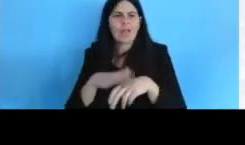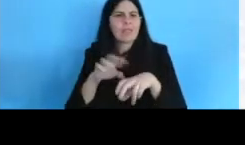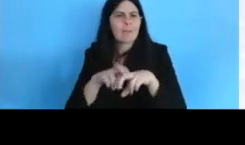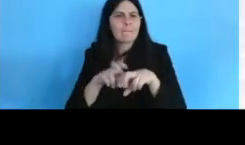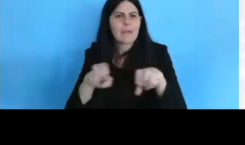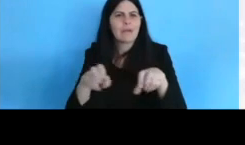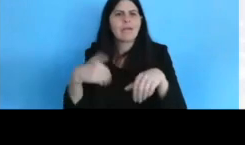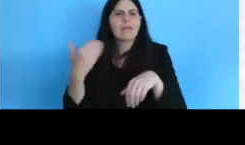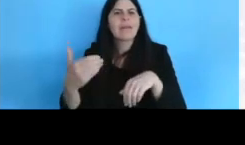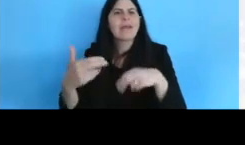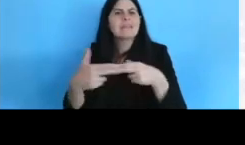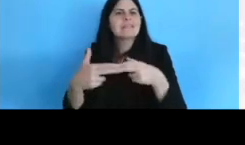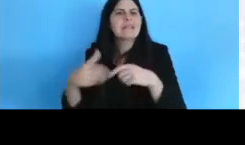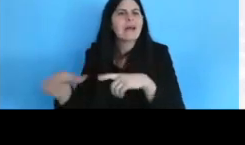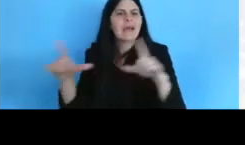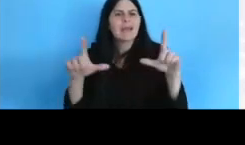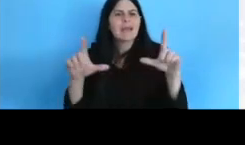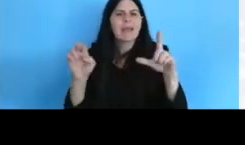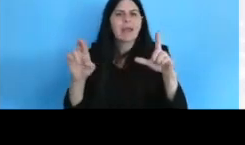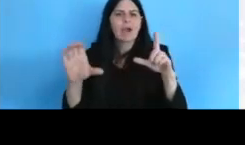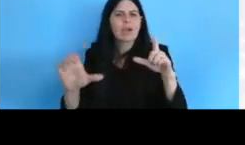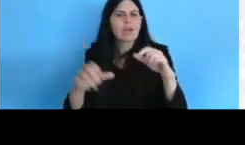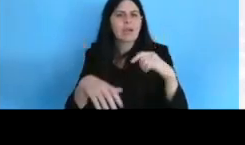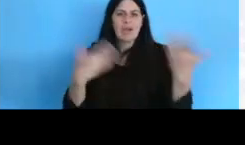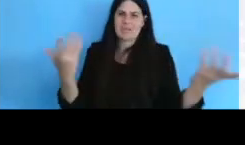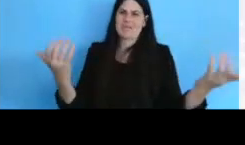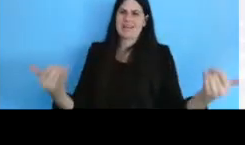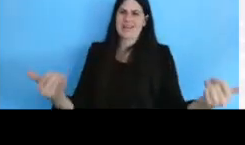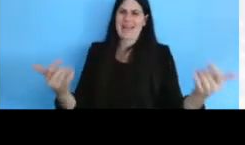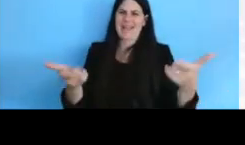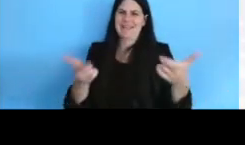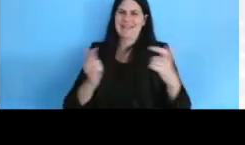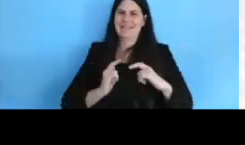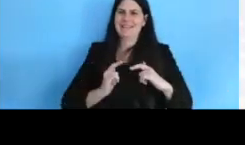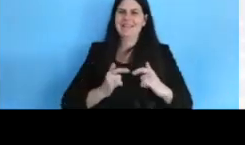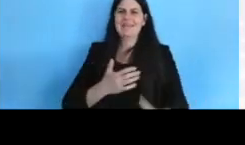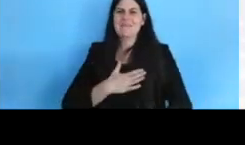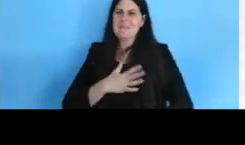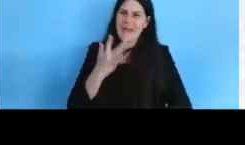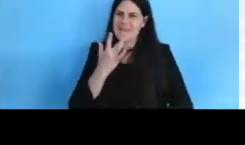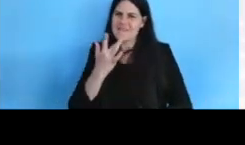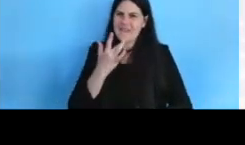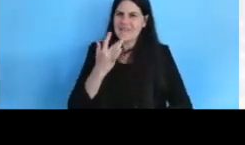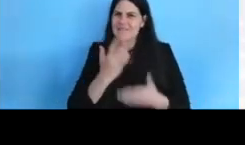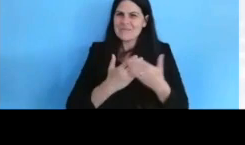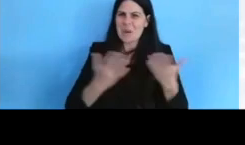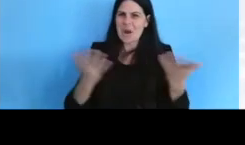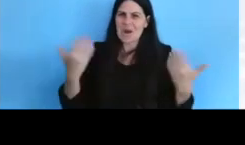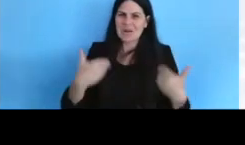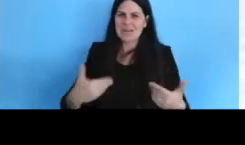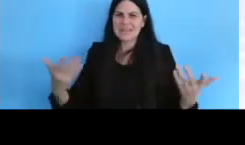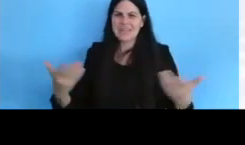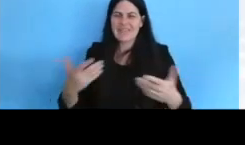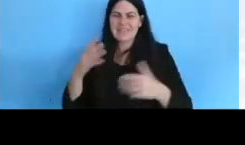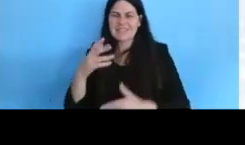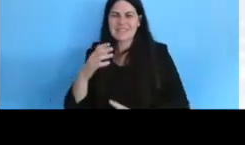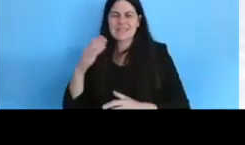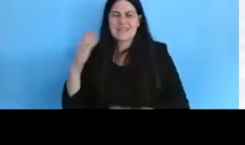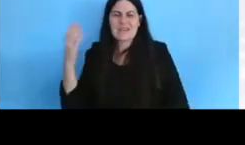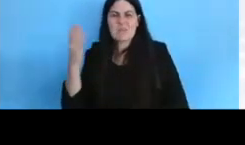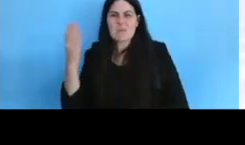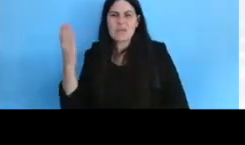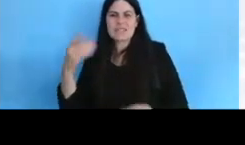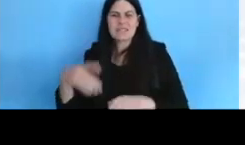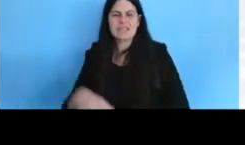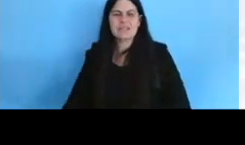Eric. Oh, and now we get to my favorite part of the presentation, which is